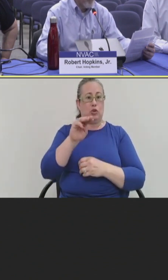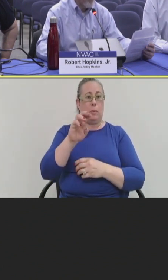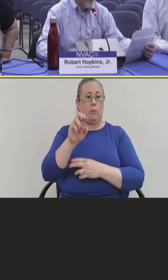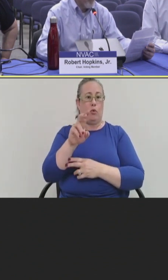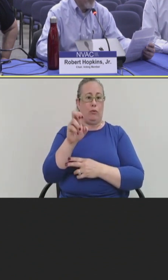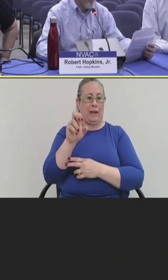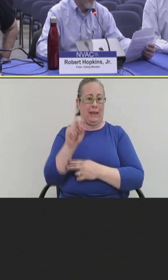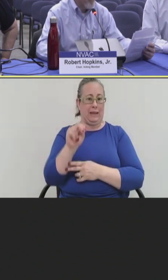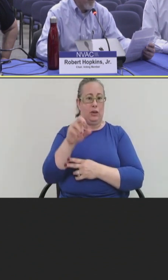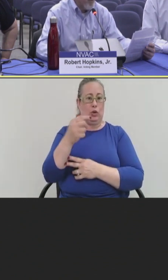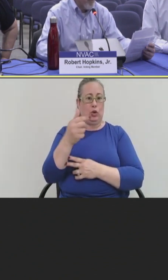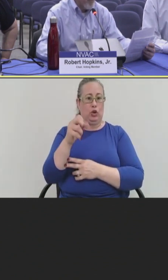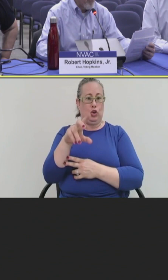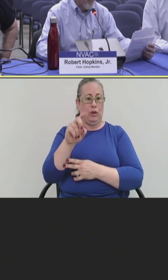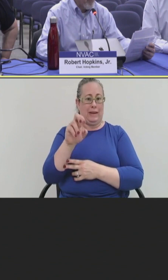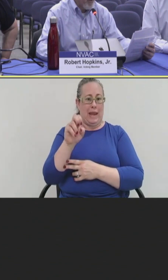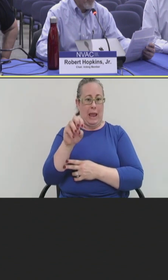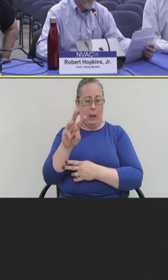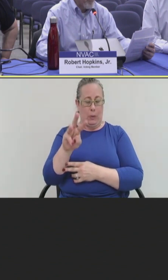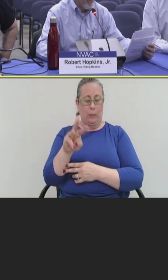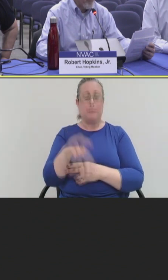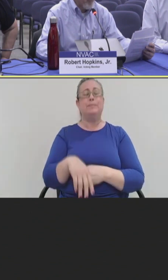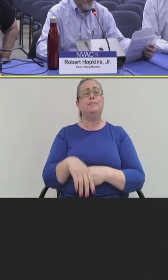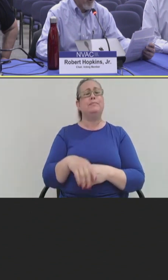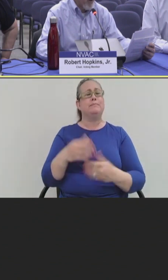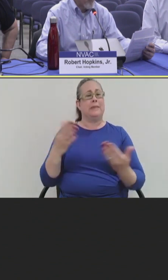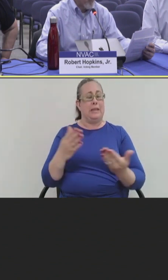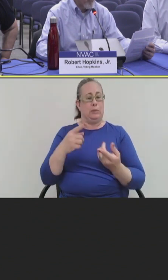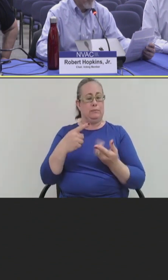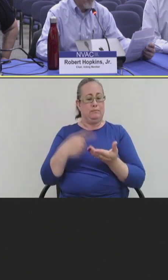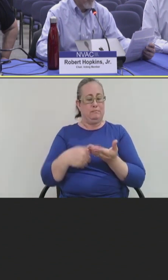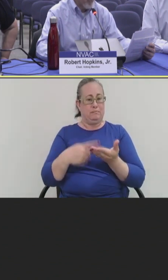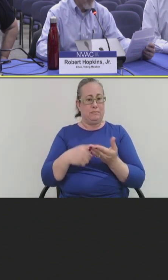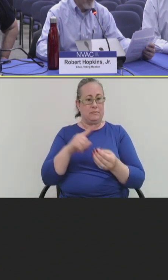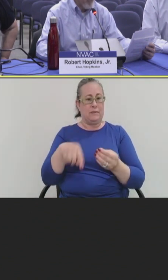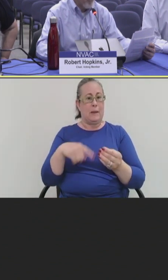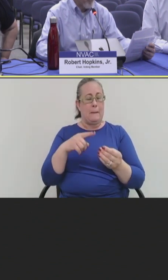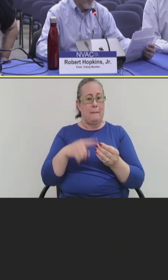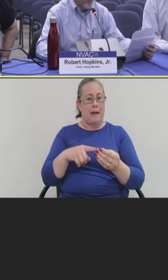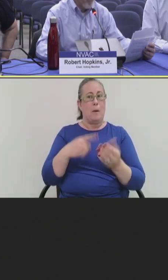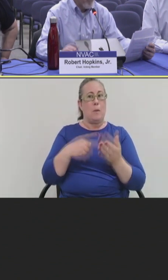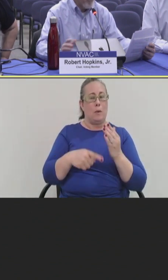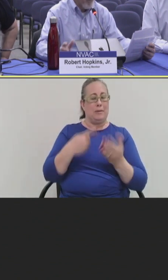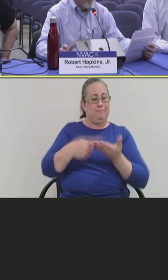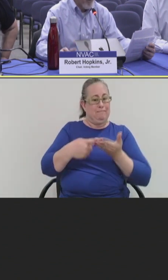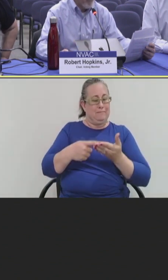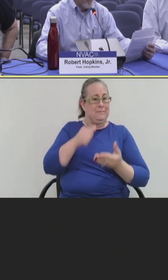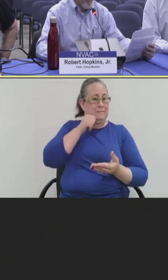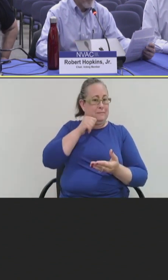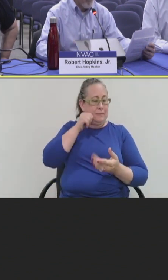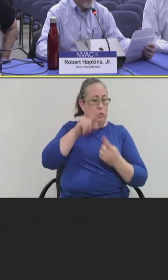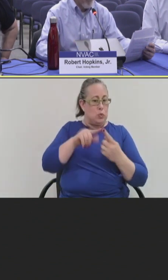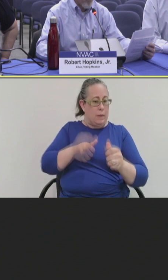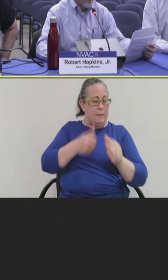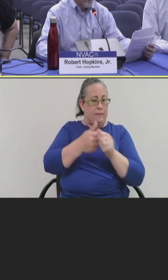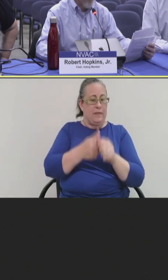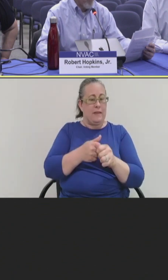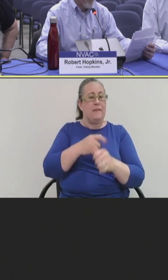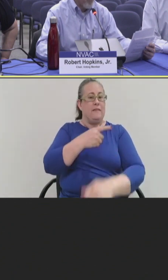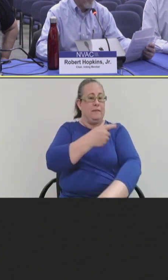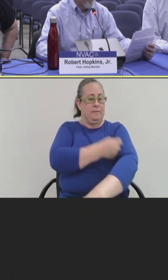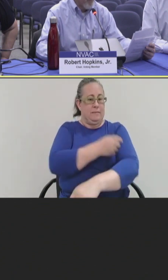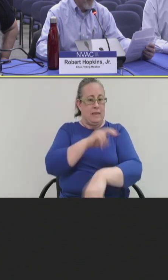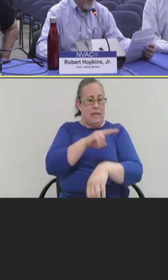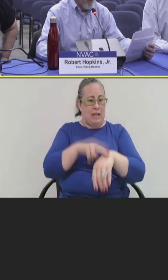Human Services. They're here today to discuss the work Admiral Levine talked about yesterday to update the vaccine's national